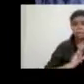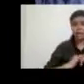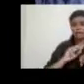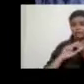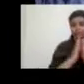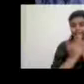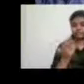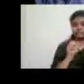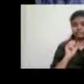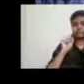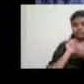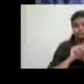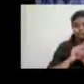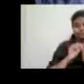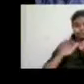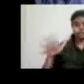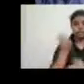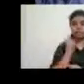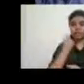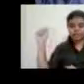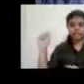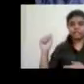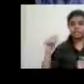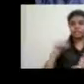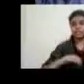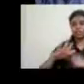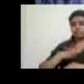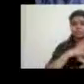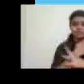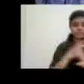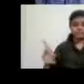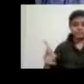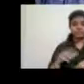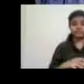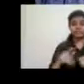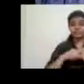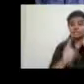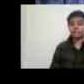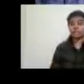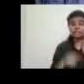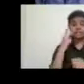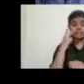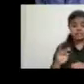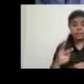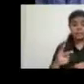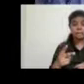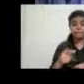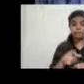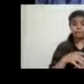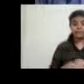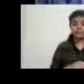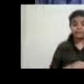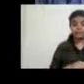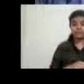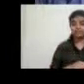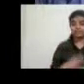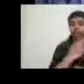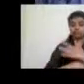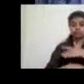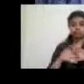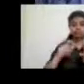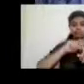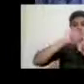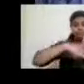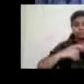you can see it's a socialist and feminist journal. Um, at the bottom, it says disability studies bibliography by the disability studies project of Hunter